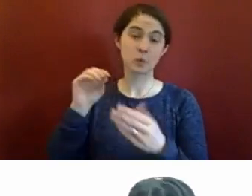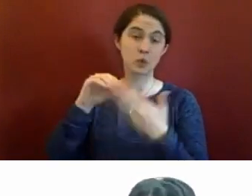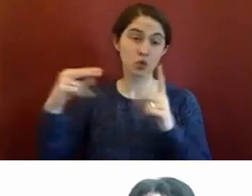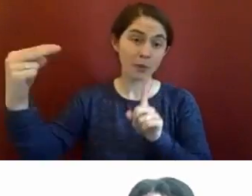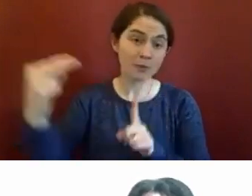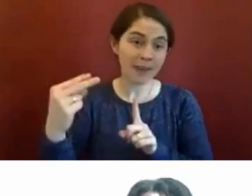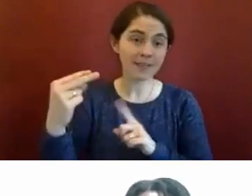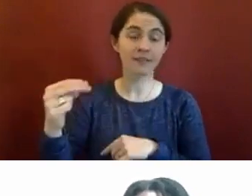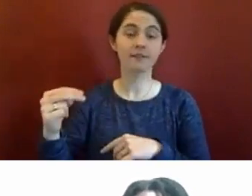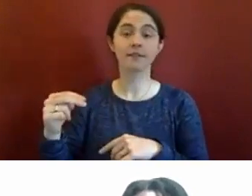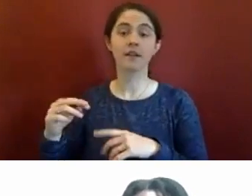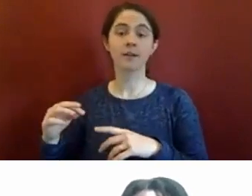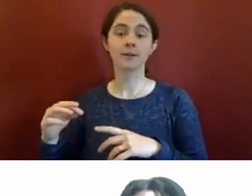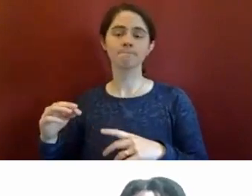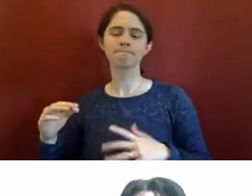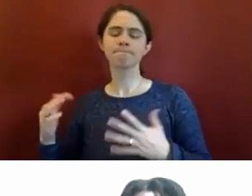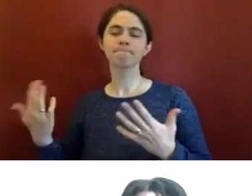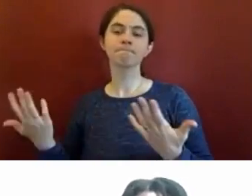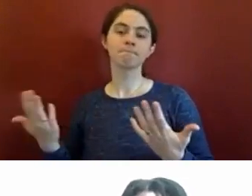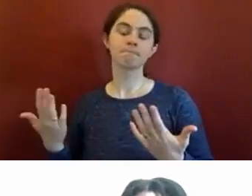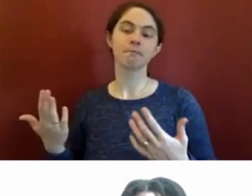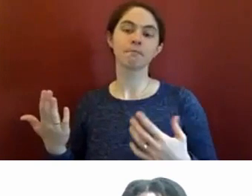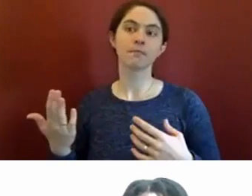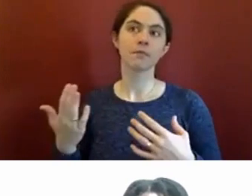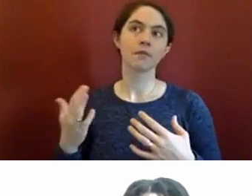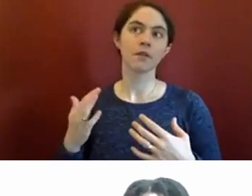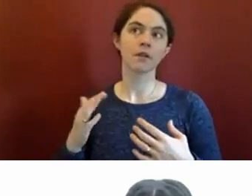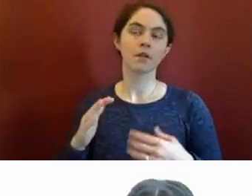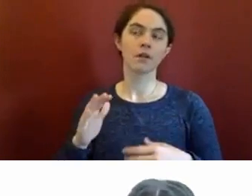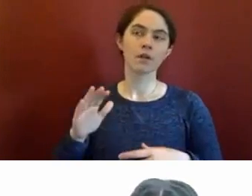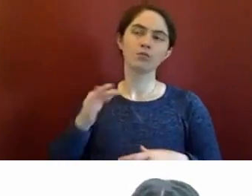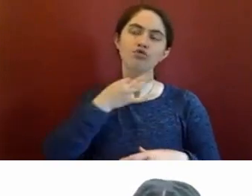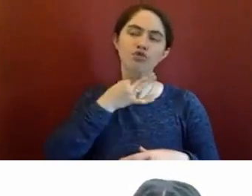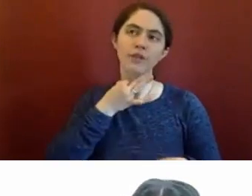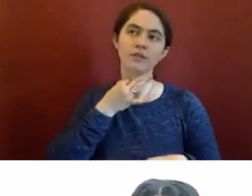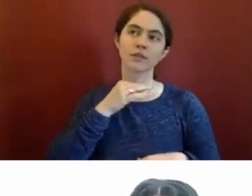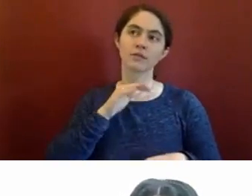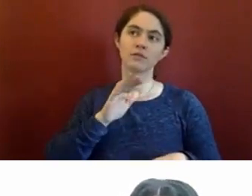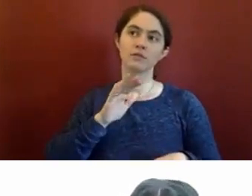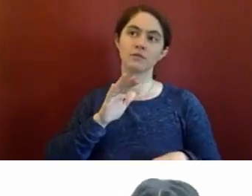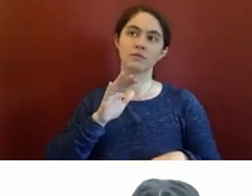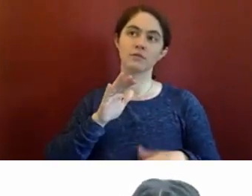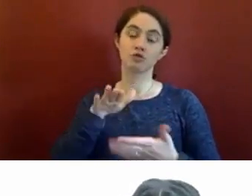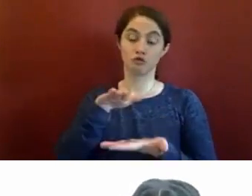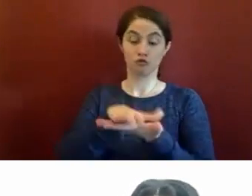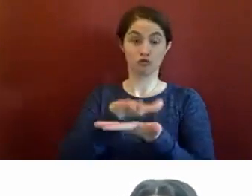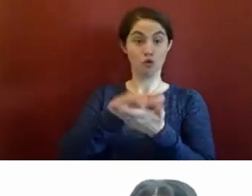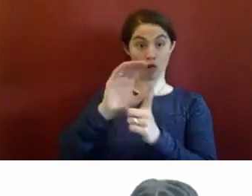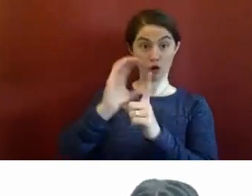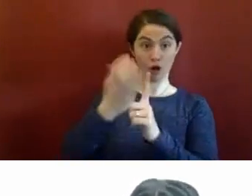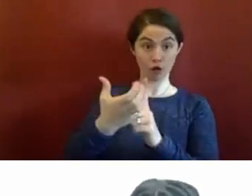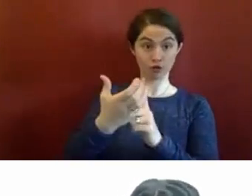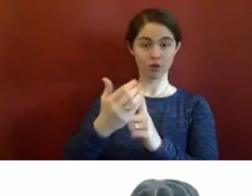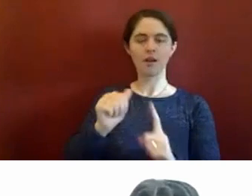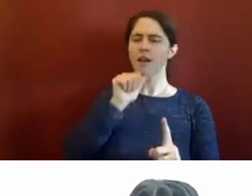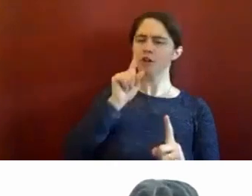and just kind of knowing, how do you feel the school culture was, not only in your classrooms? I heard a lot about, not